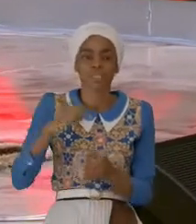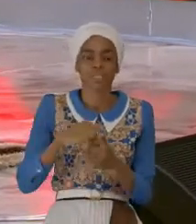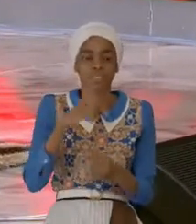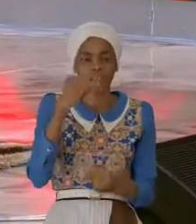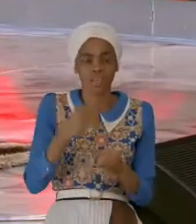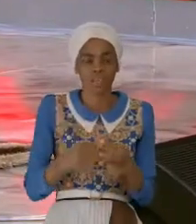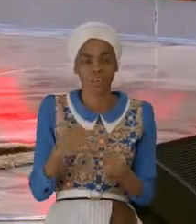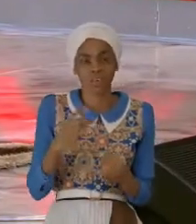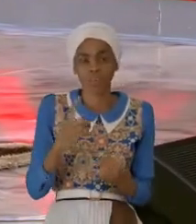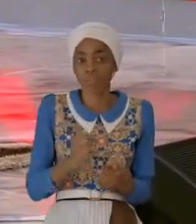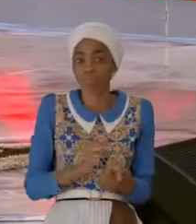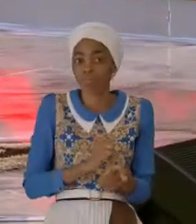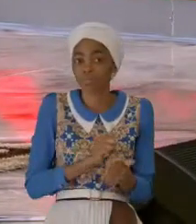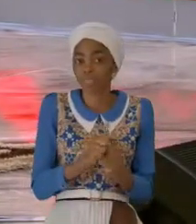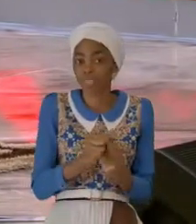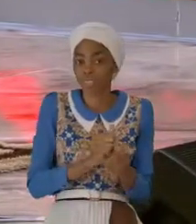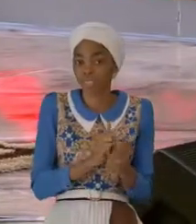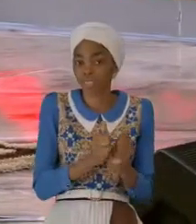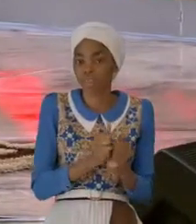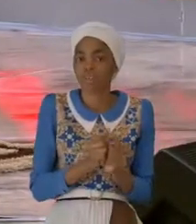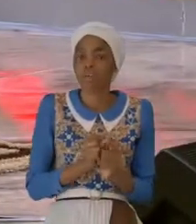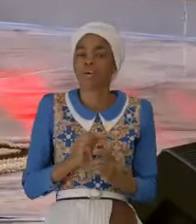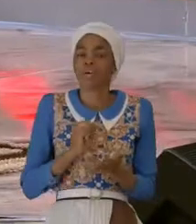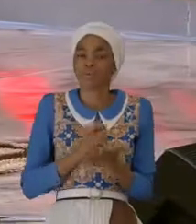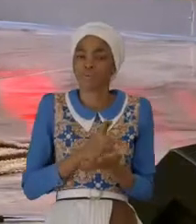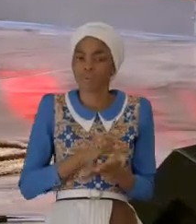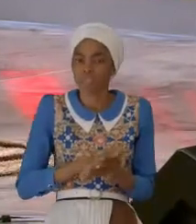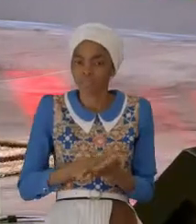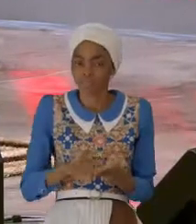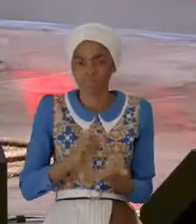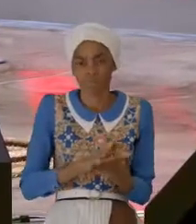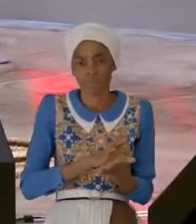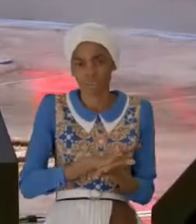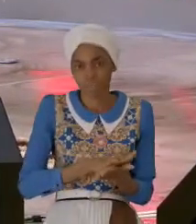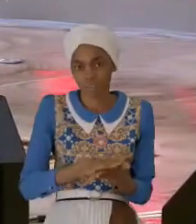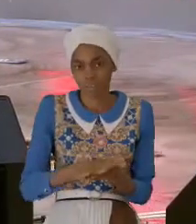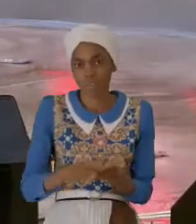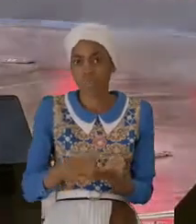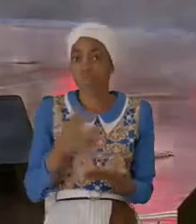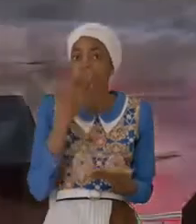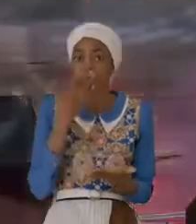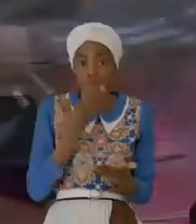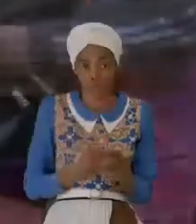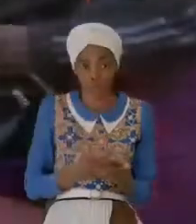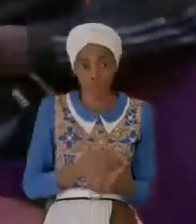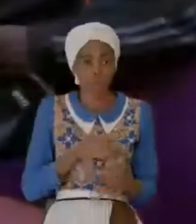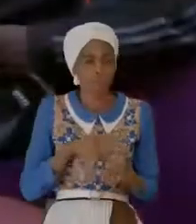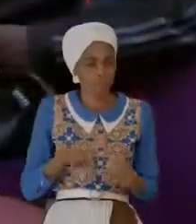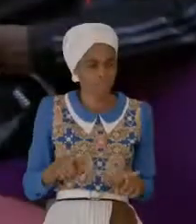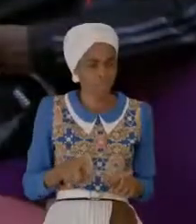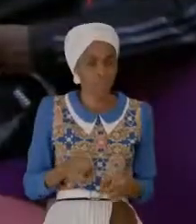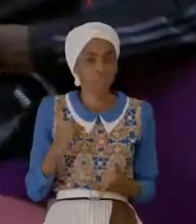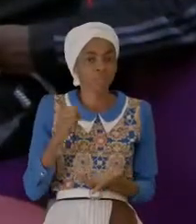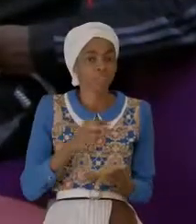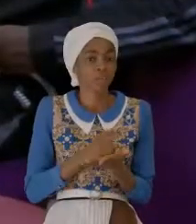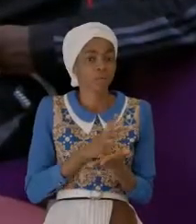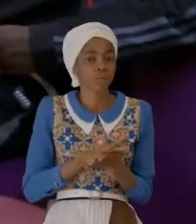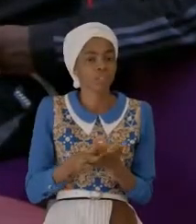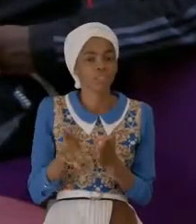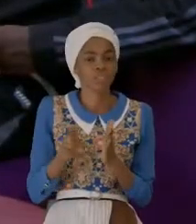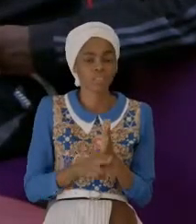of the race holy righteous great but the Holiness